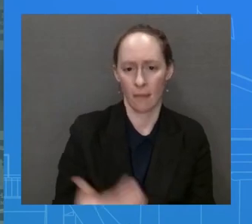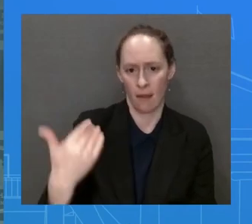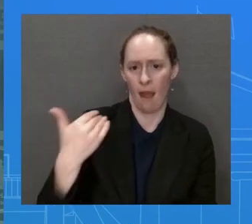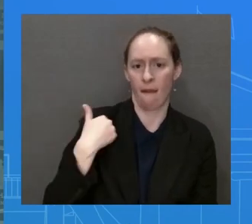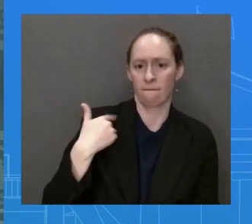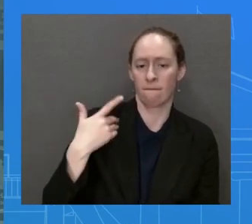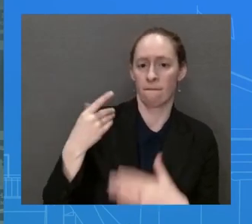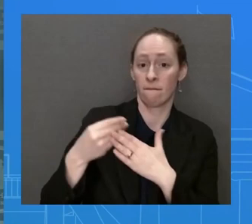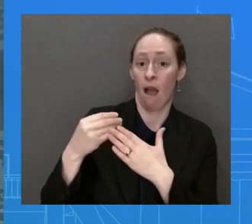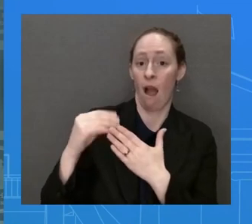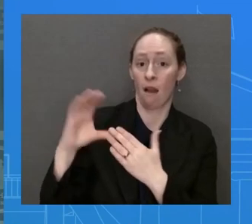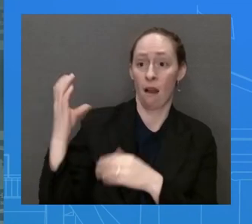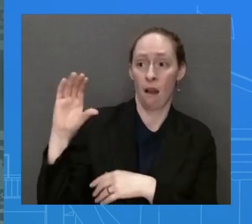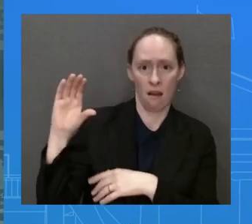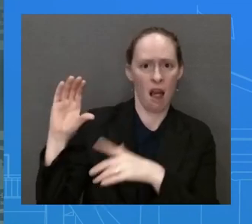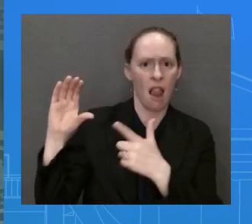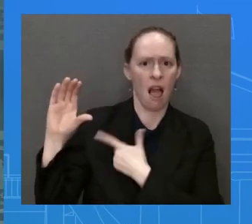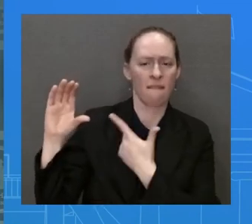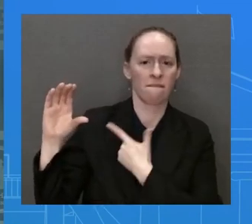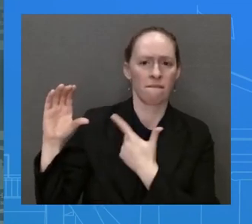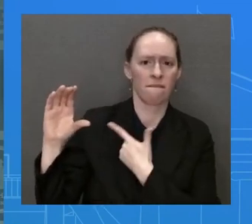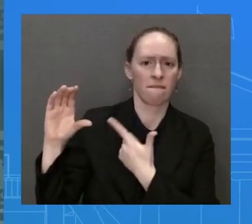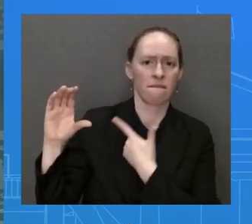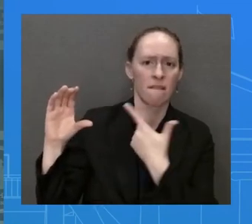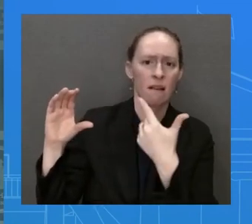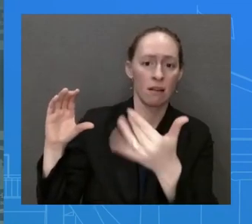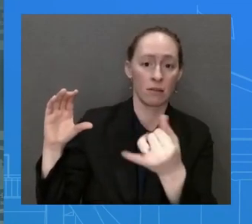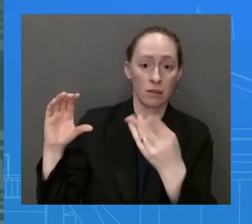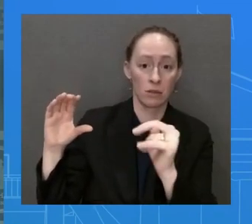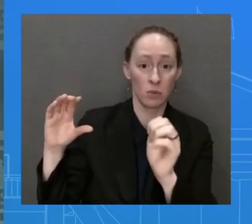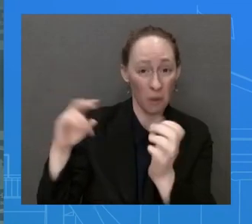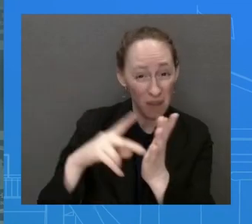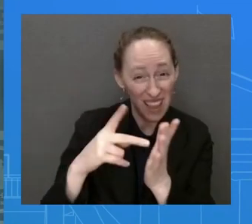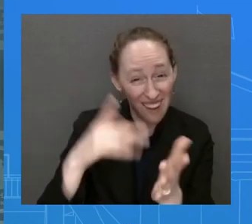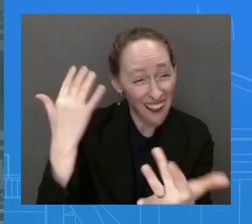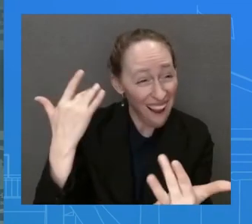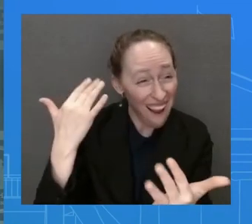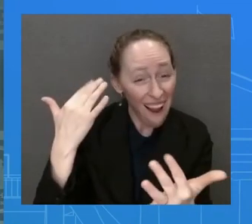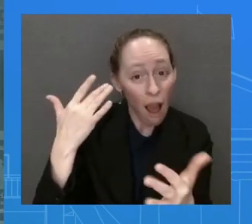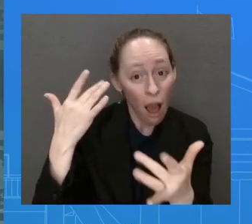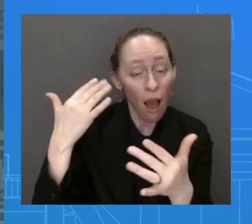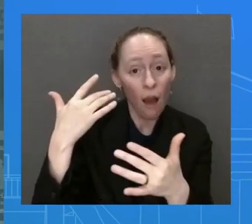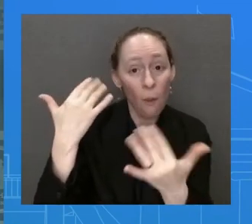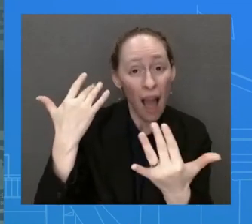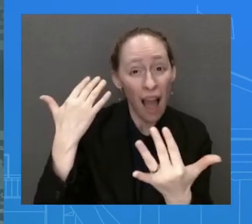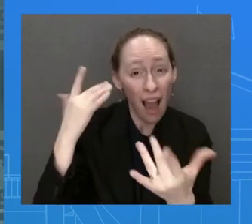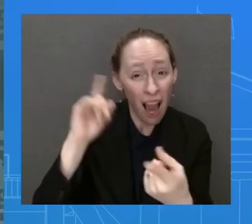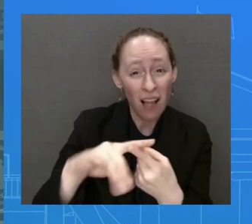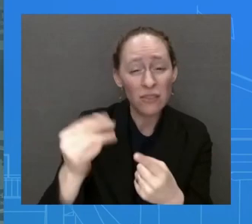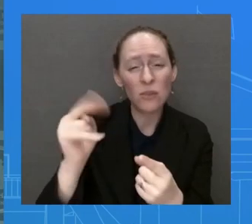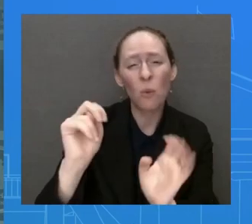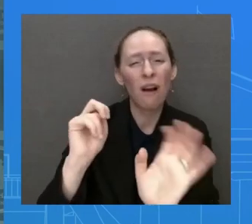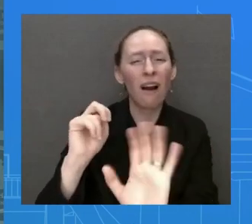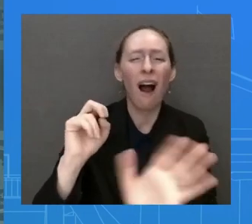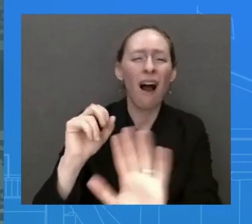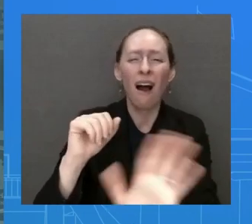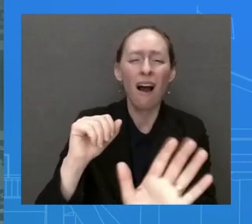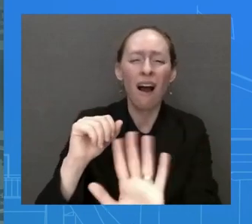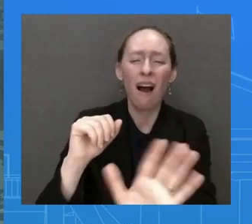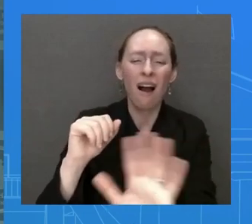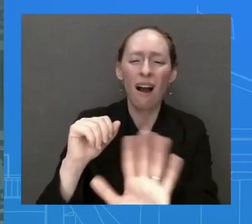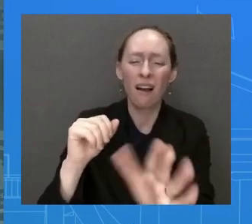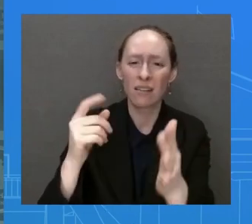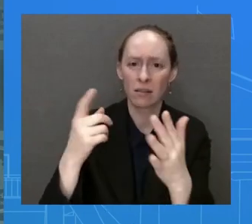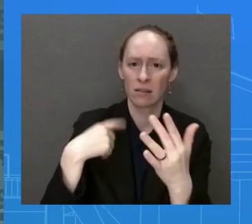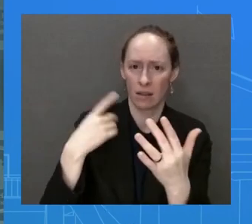to raise the debt ceiling. As we have been saying over and over again, the sooner Congress acts, the better, since even the prospect of not raising the